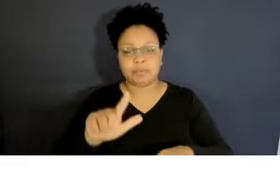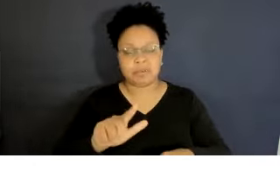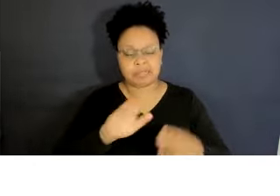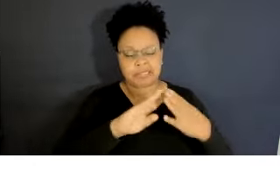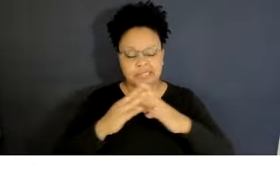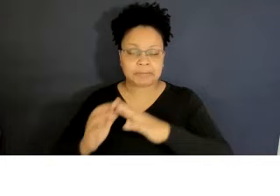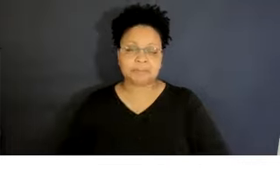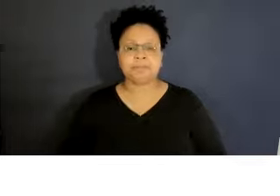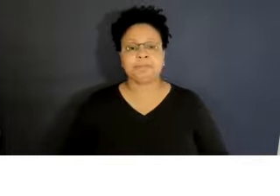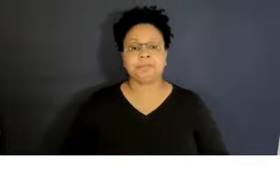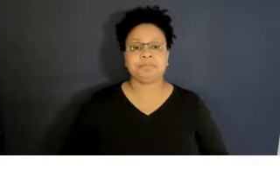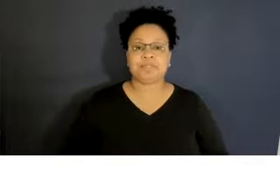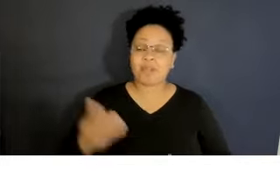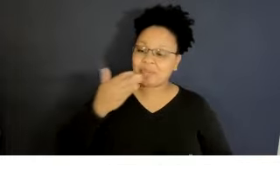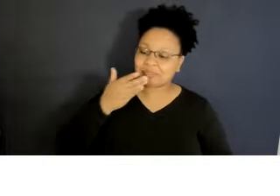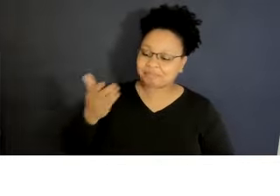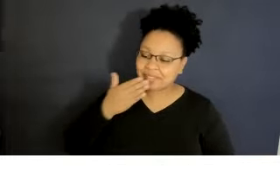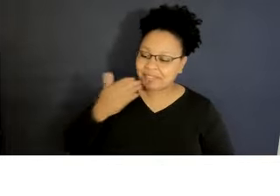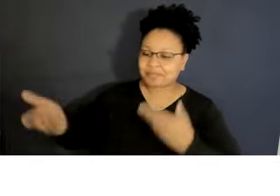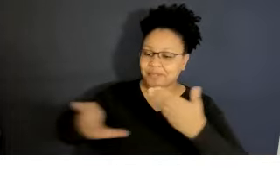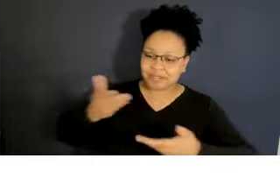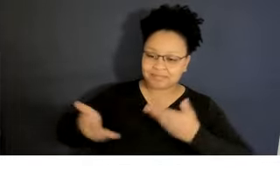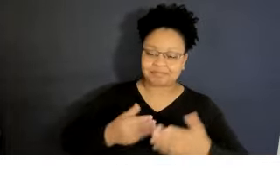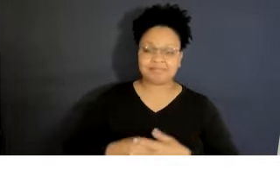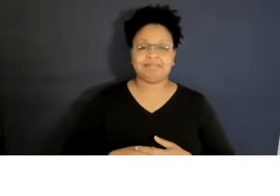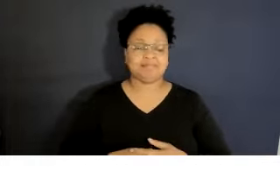Well, welcome. Thank you for having me.